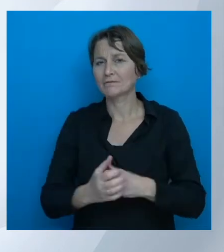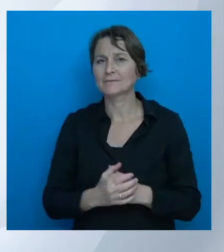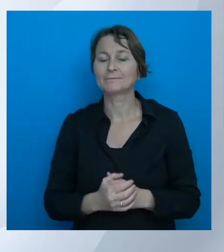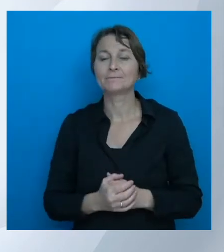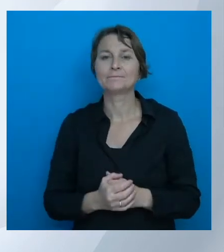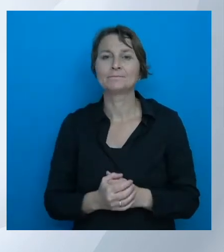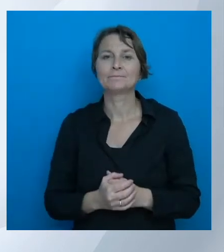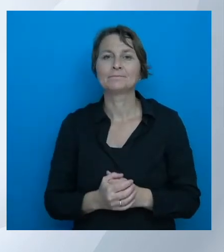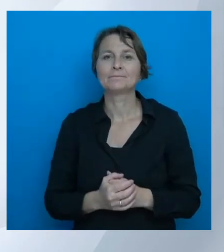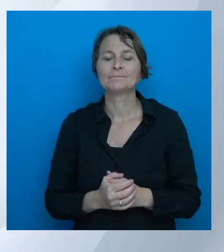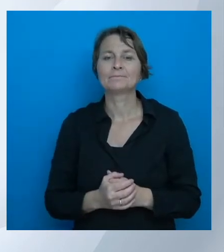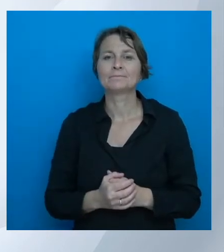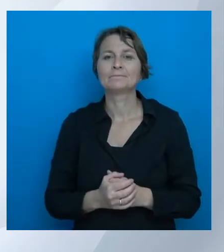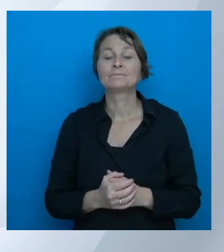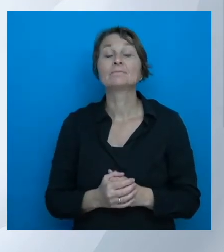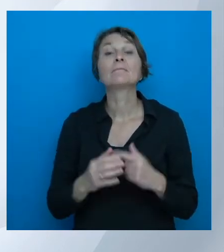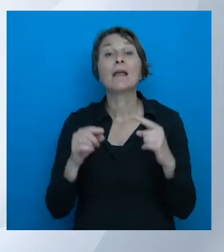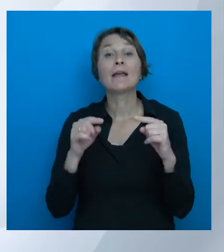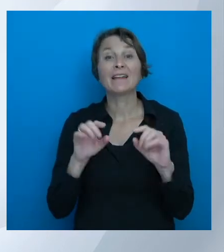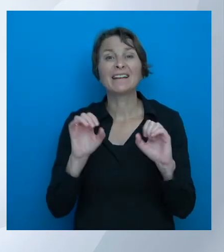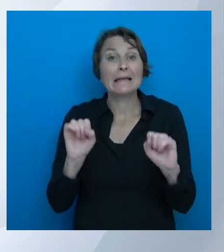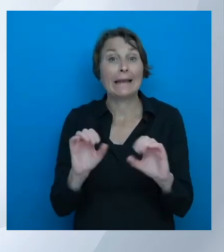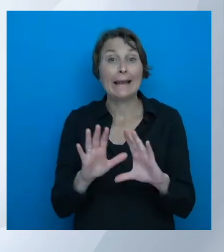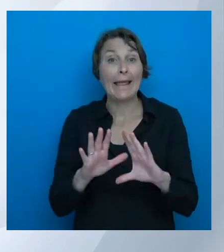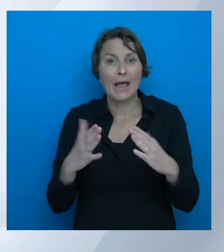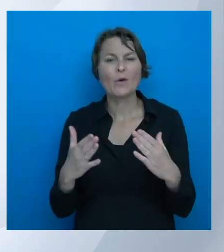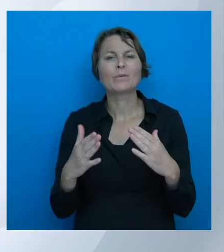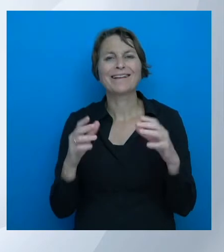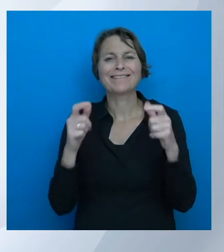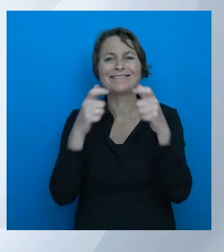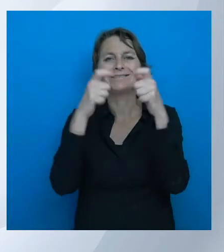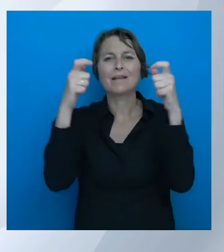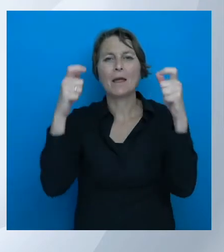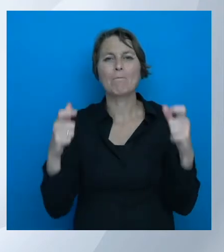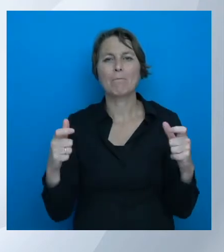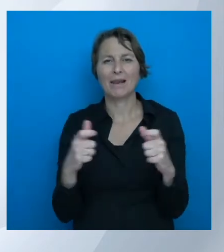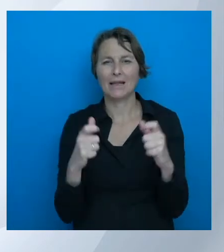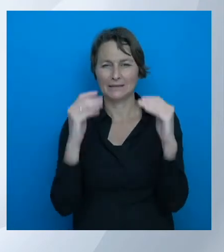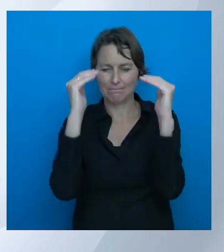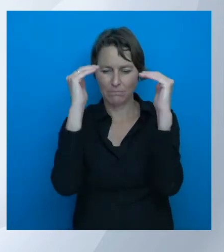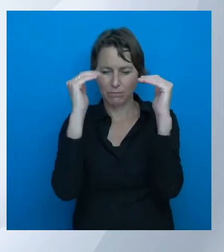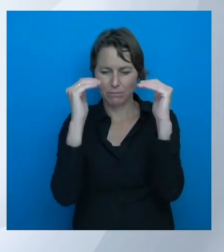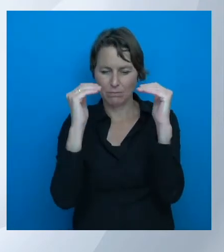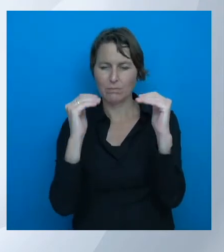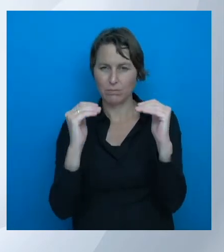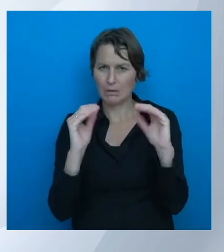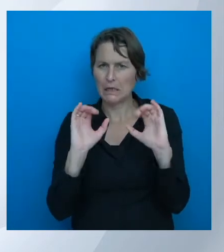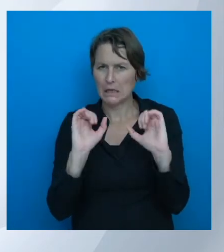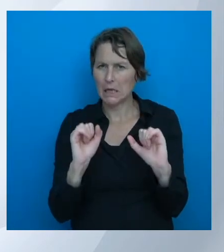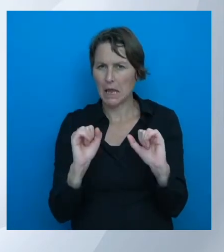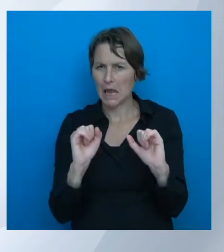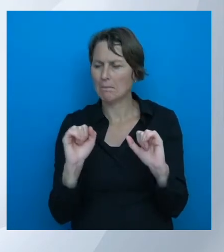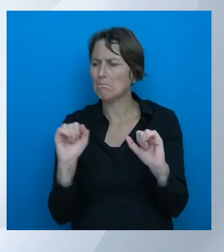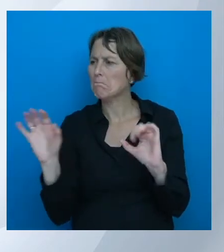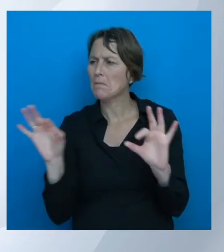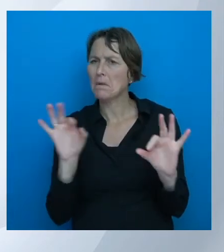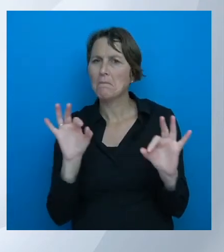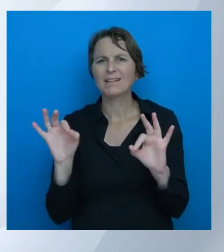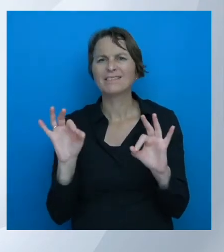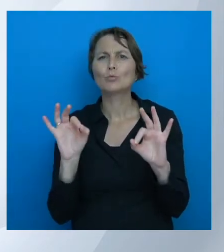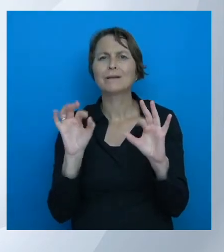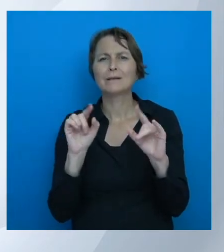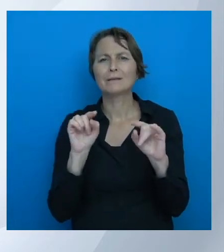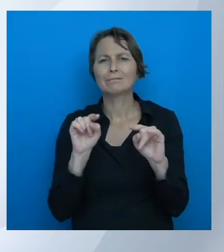use constrained templates. I will zoom into that later, but that basically splits up the